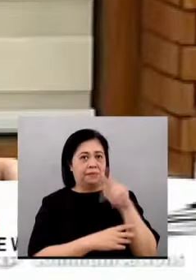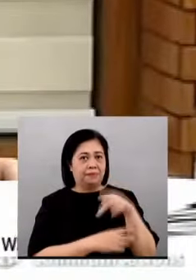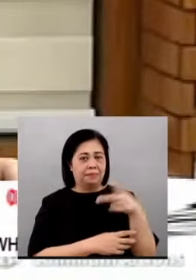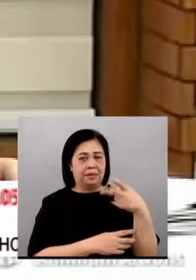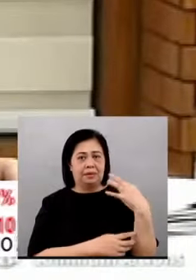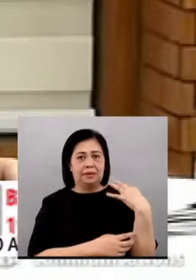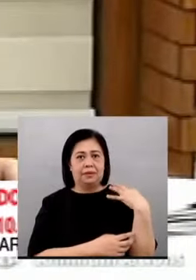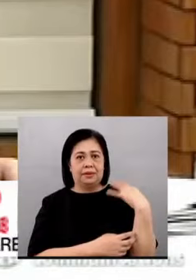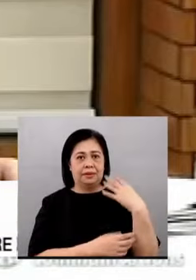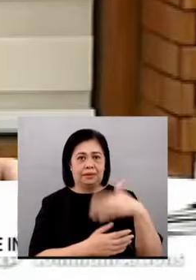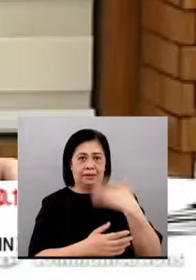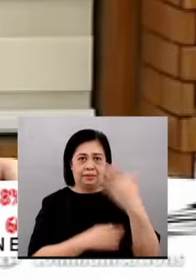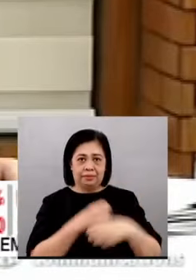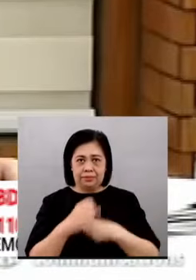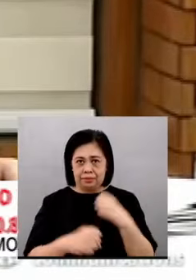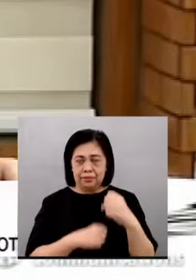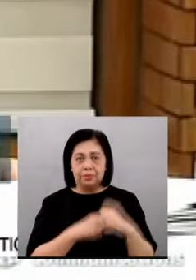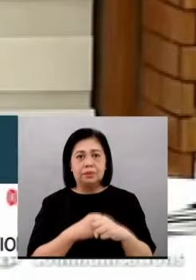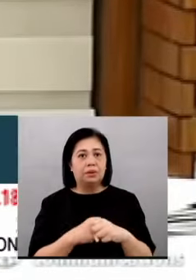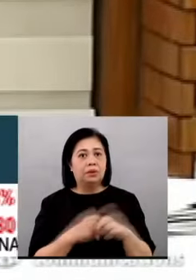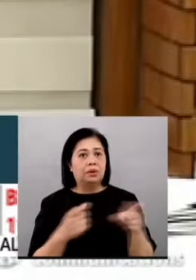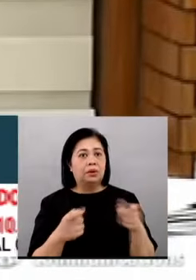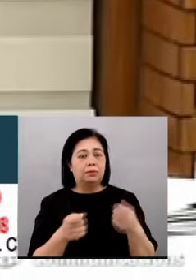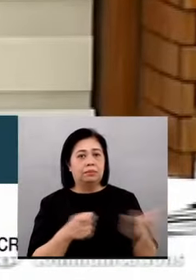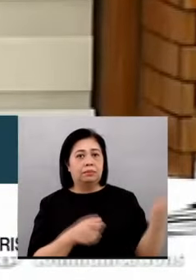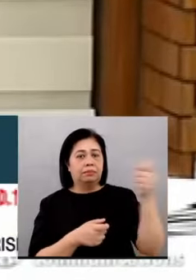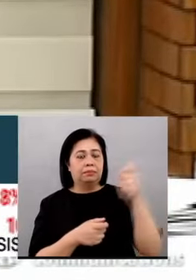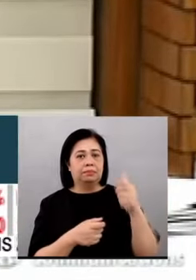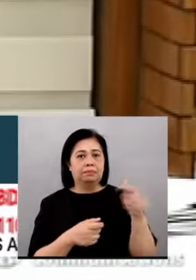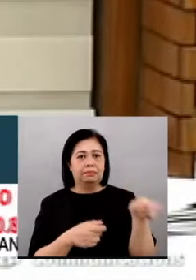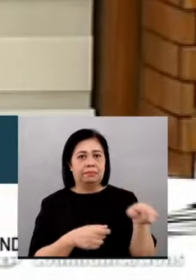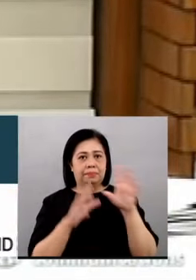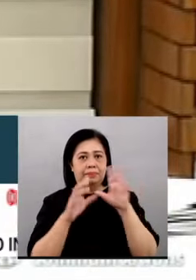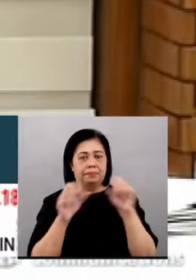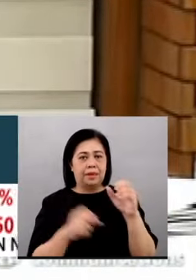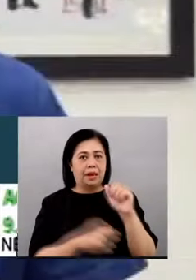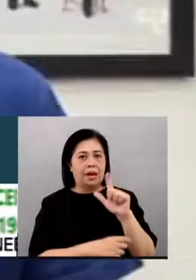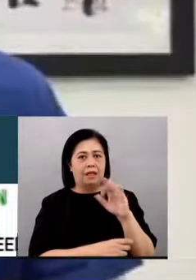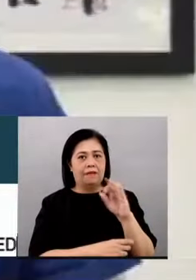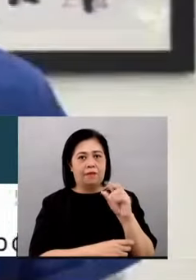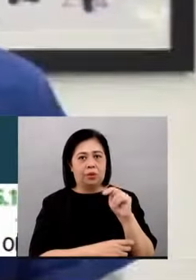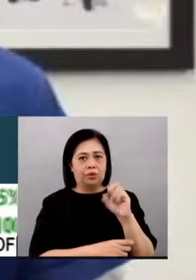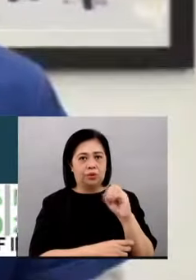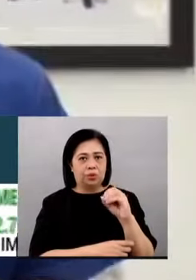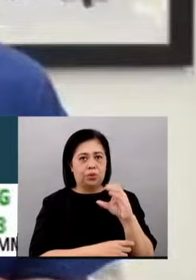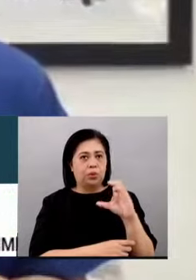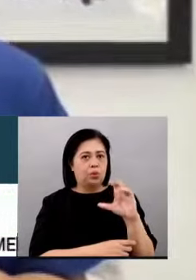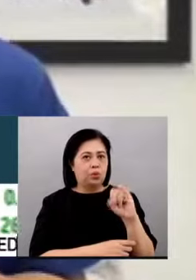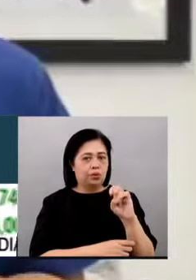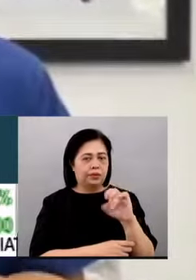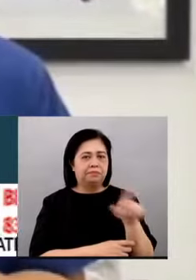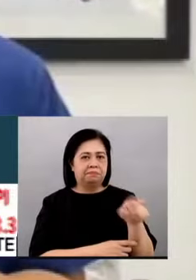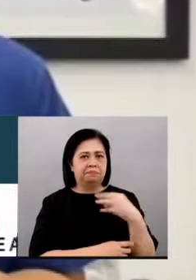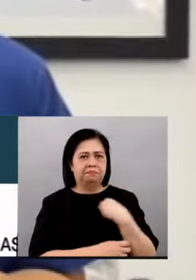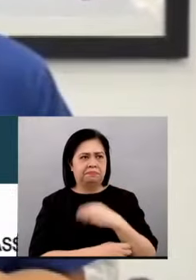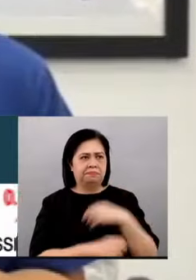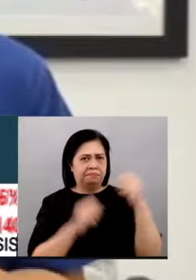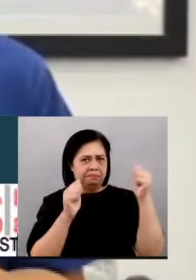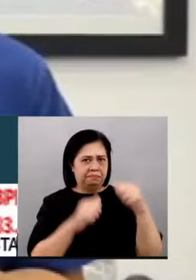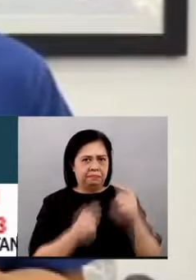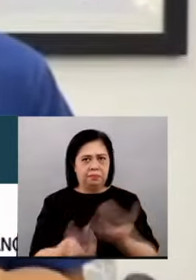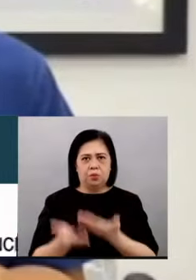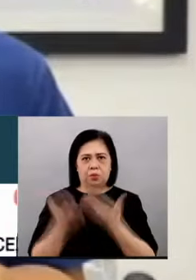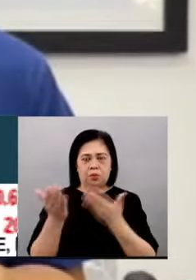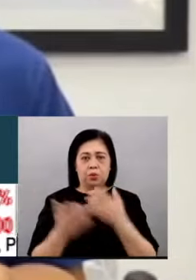candidates next year. The ruling party's president, Alfonso Cusi, confirmed members agreed to endorse the